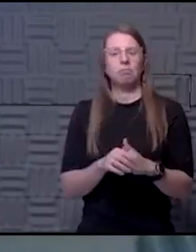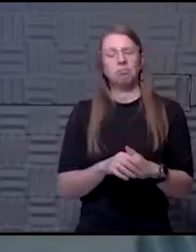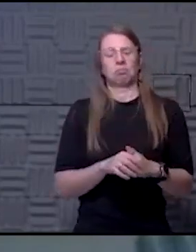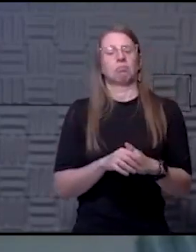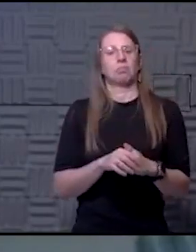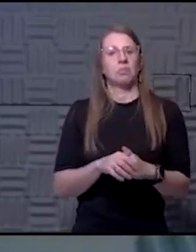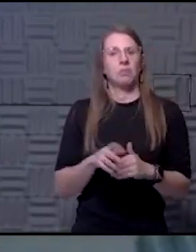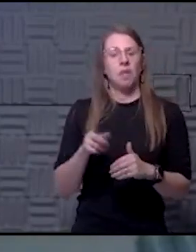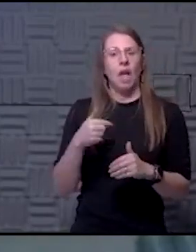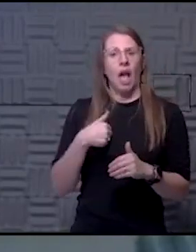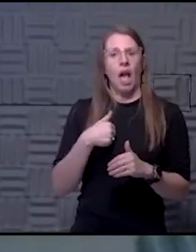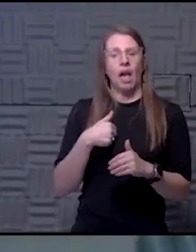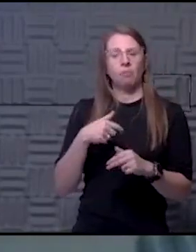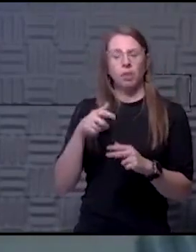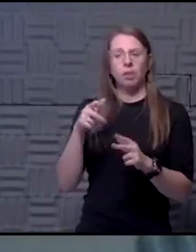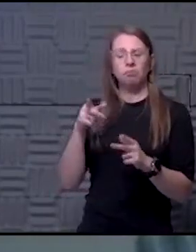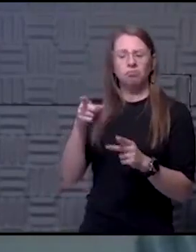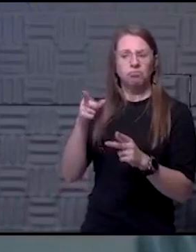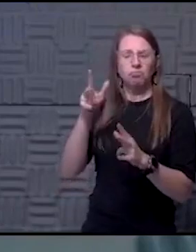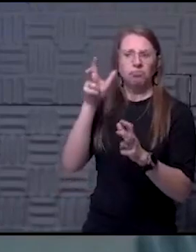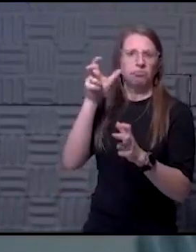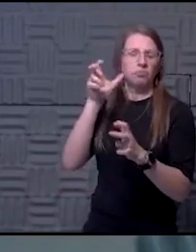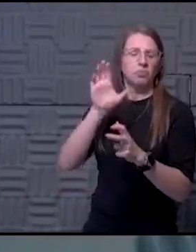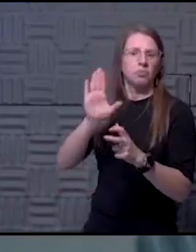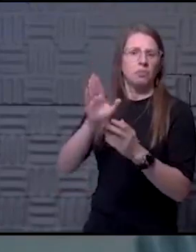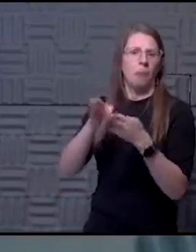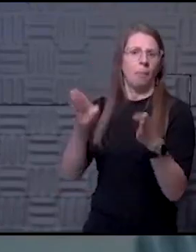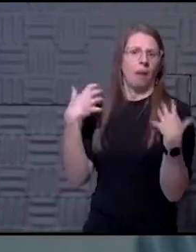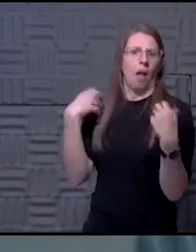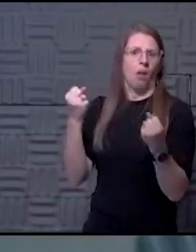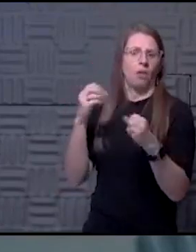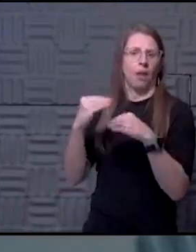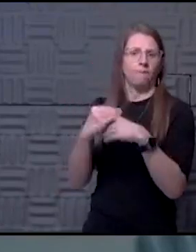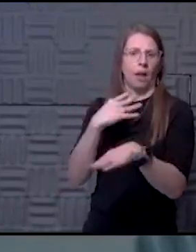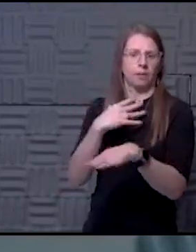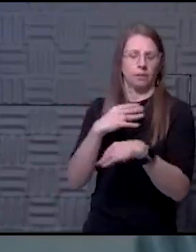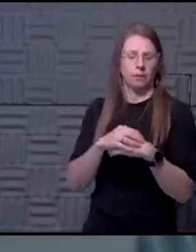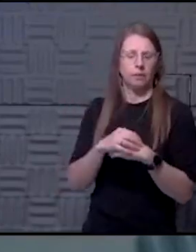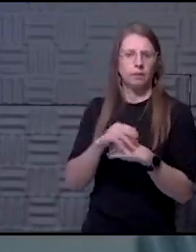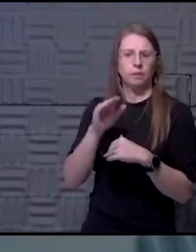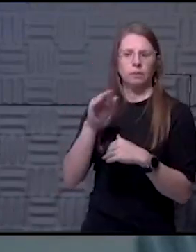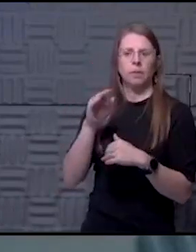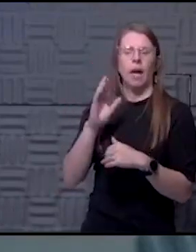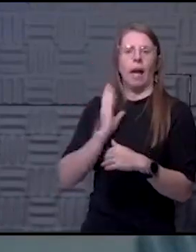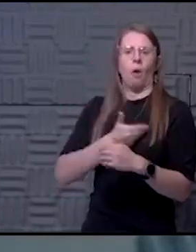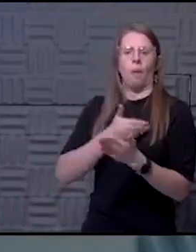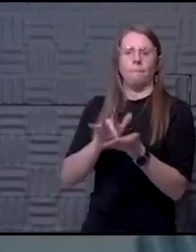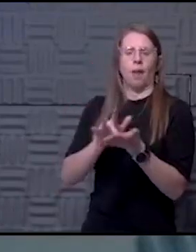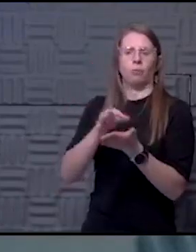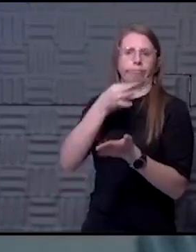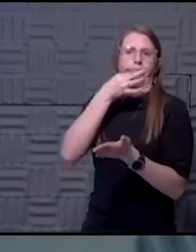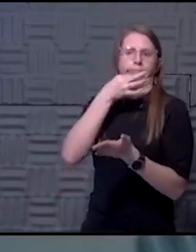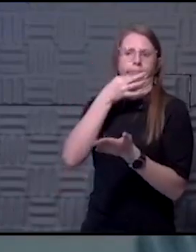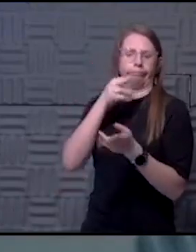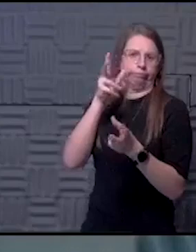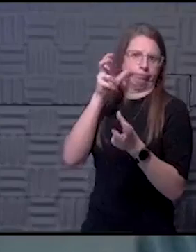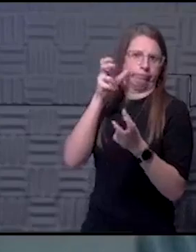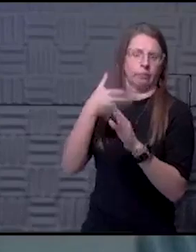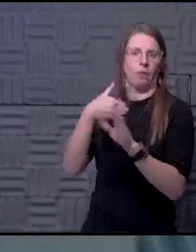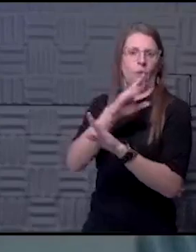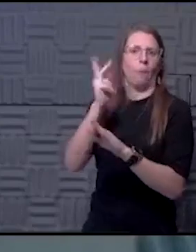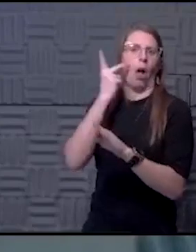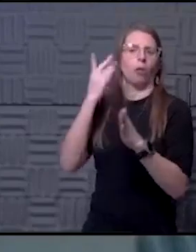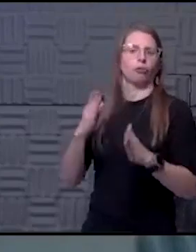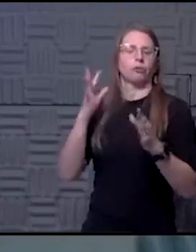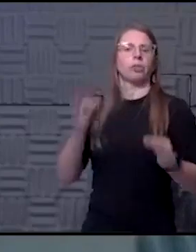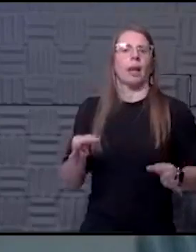going to listen to public health advice. I'm going to listen to our medical experts before we're doing anything that a politician has just